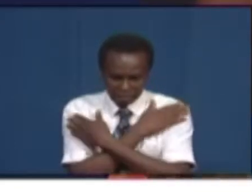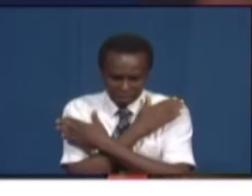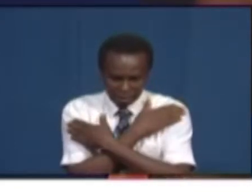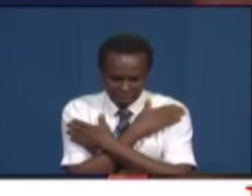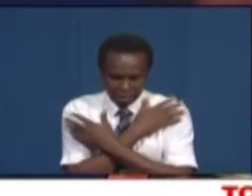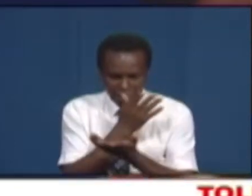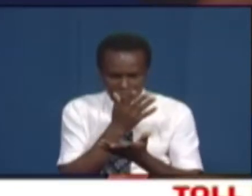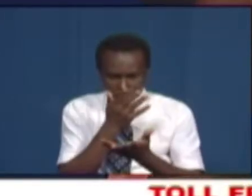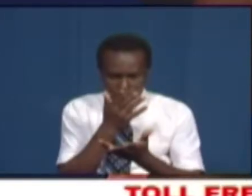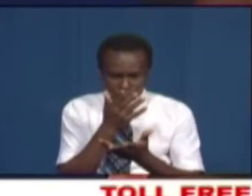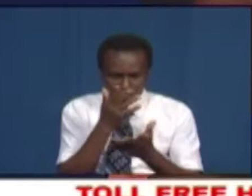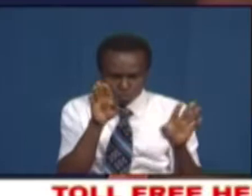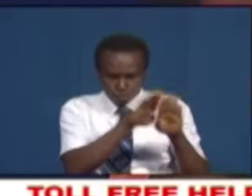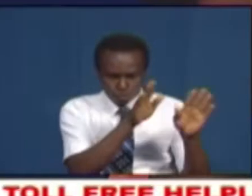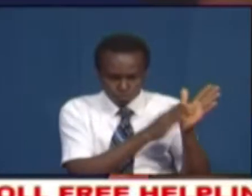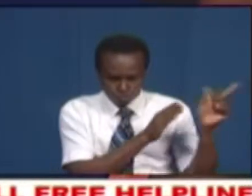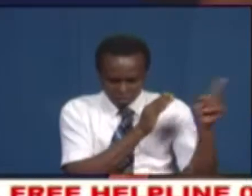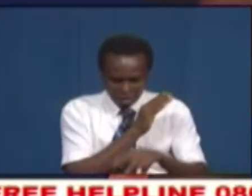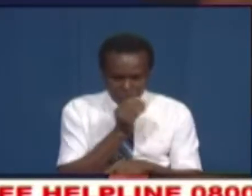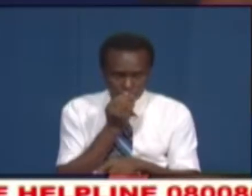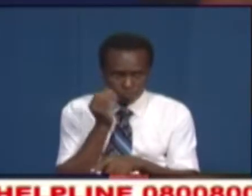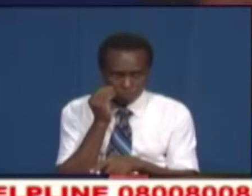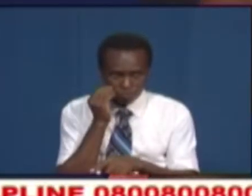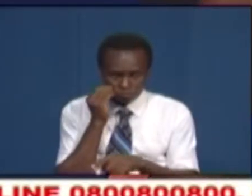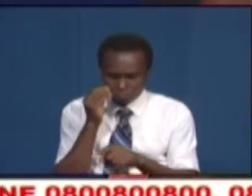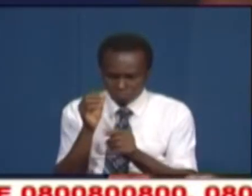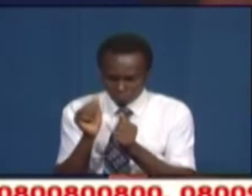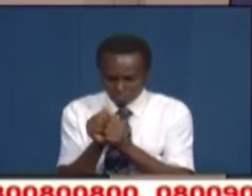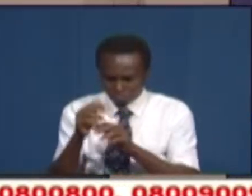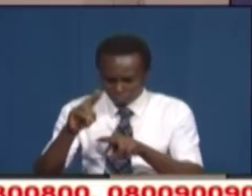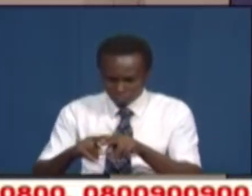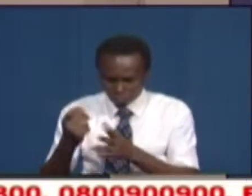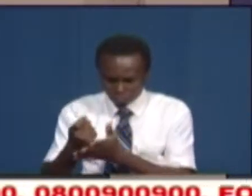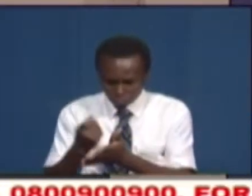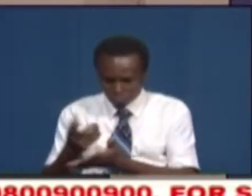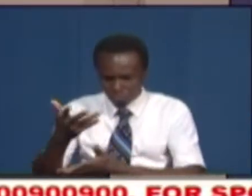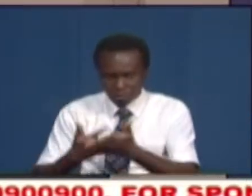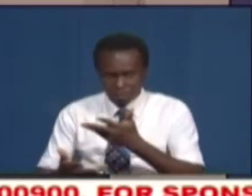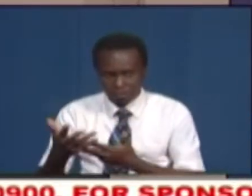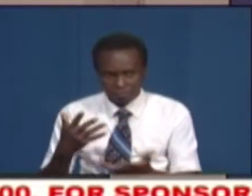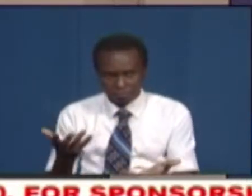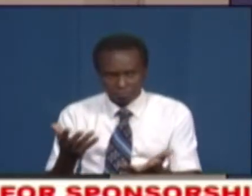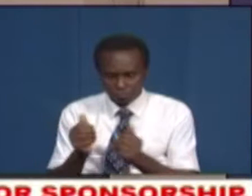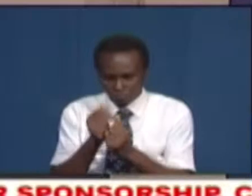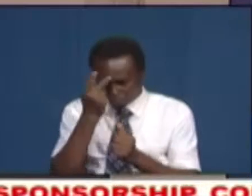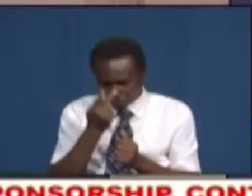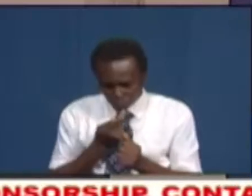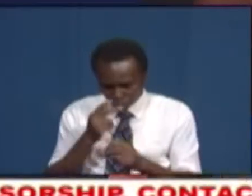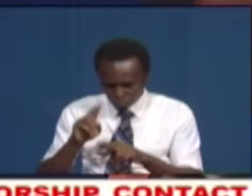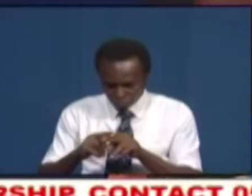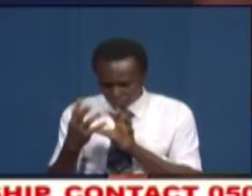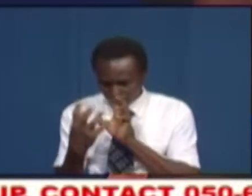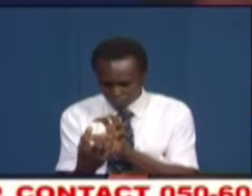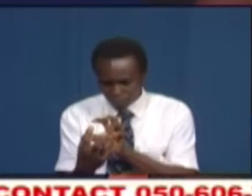little conversation to chat with your kids to find out how they are doing, what they, how their day went,